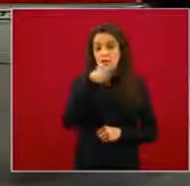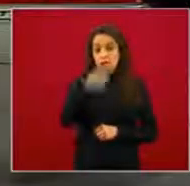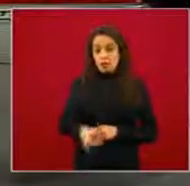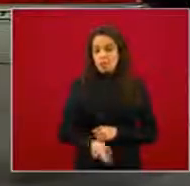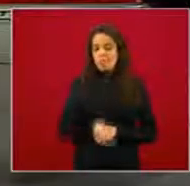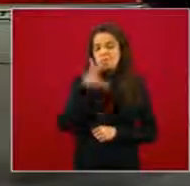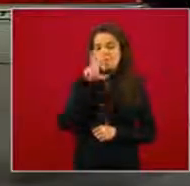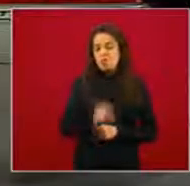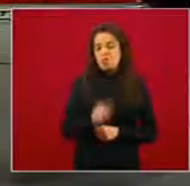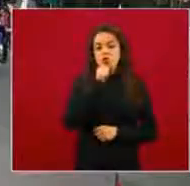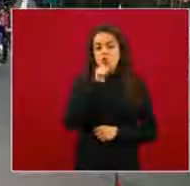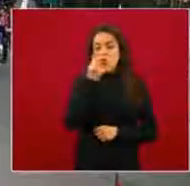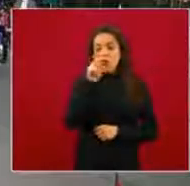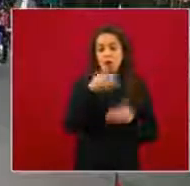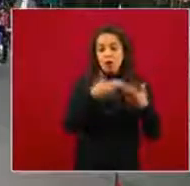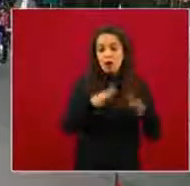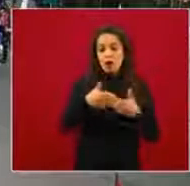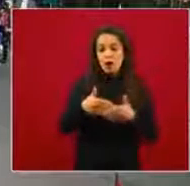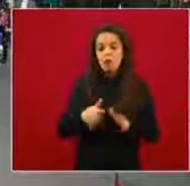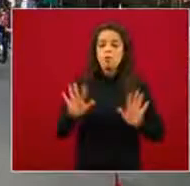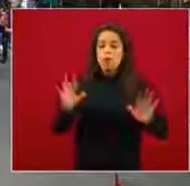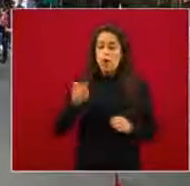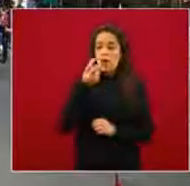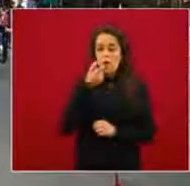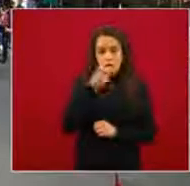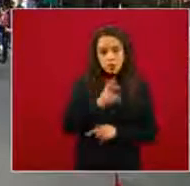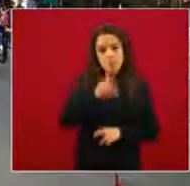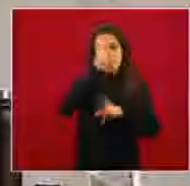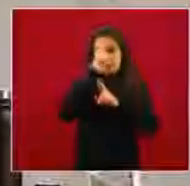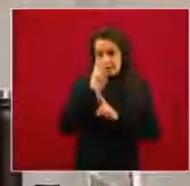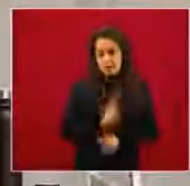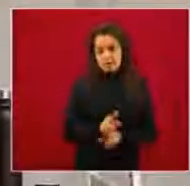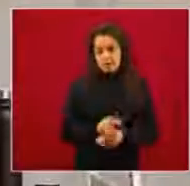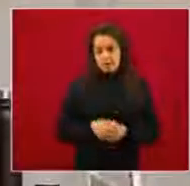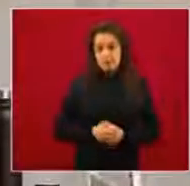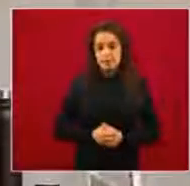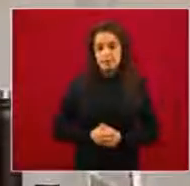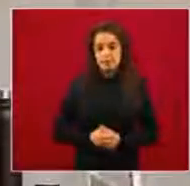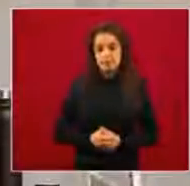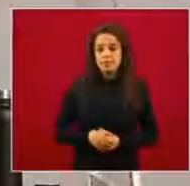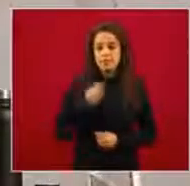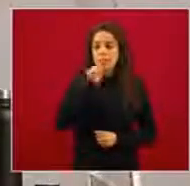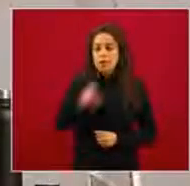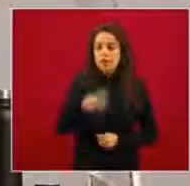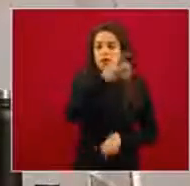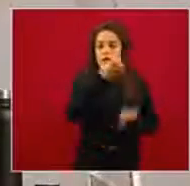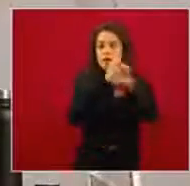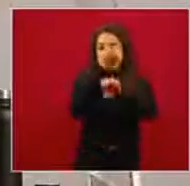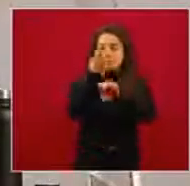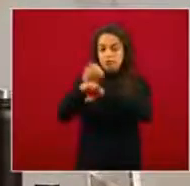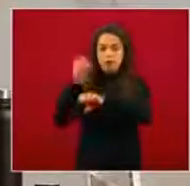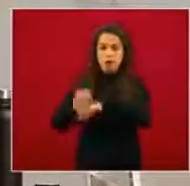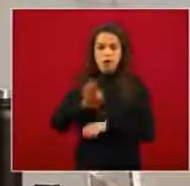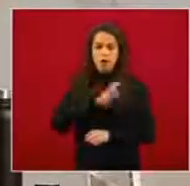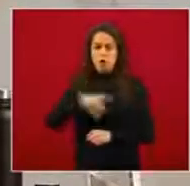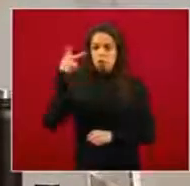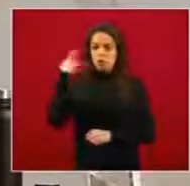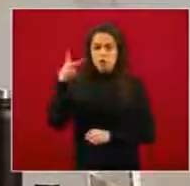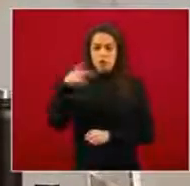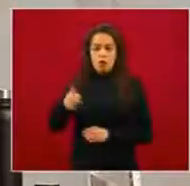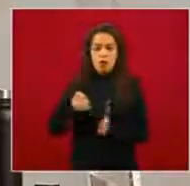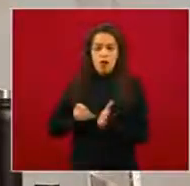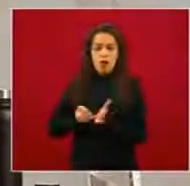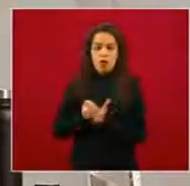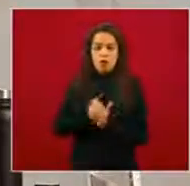those activities that are non-essential. So coming back, those states are able to